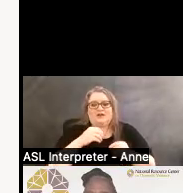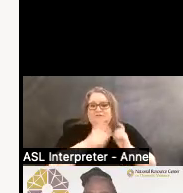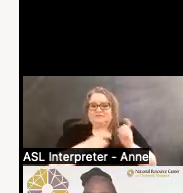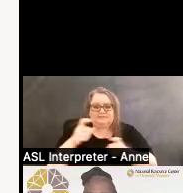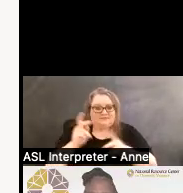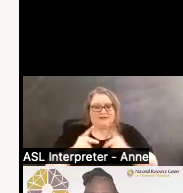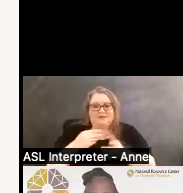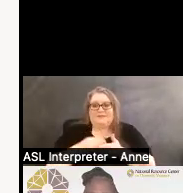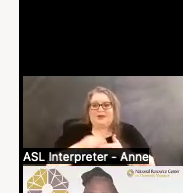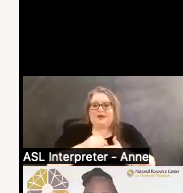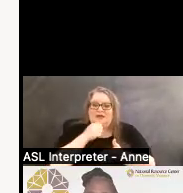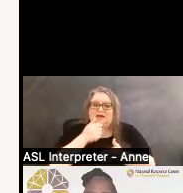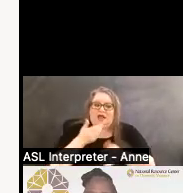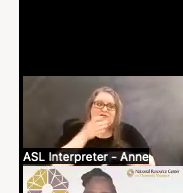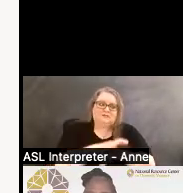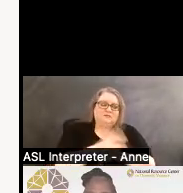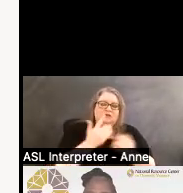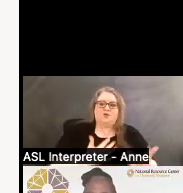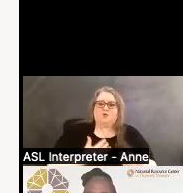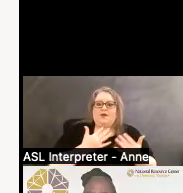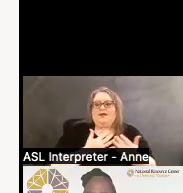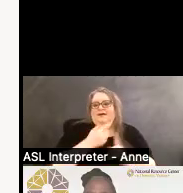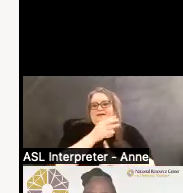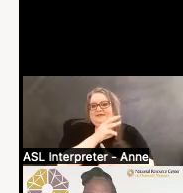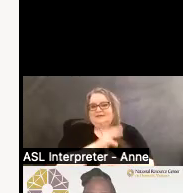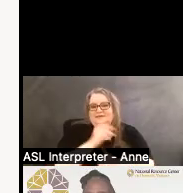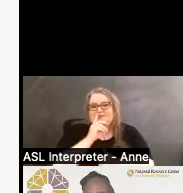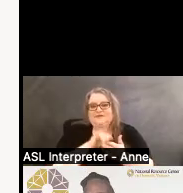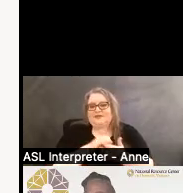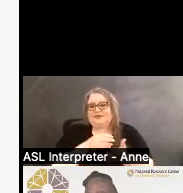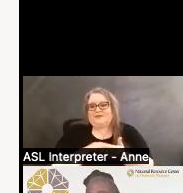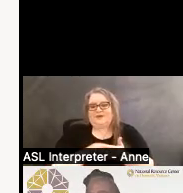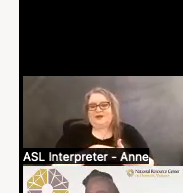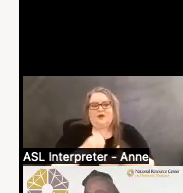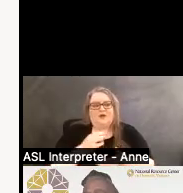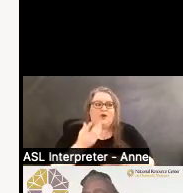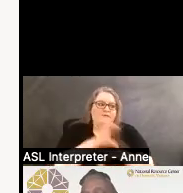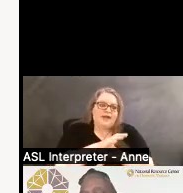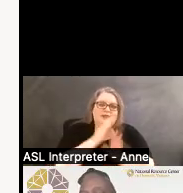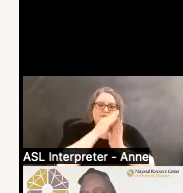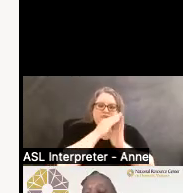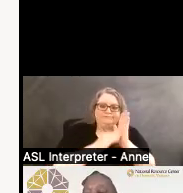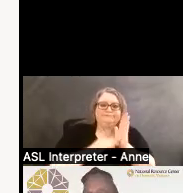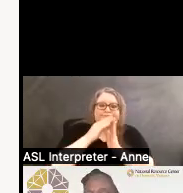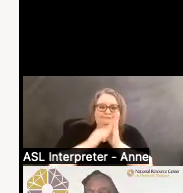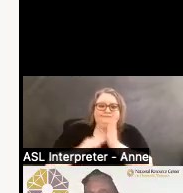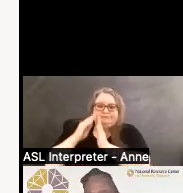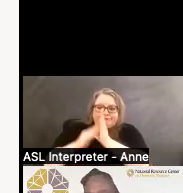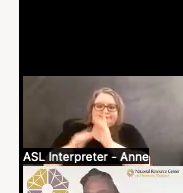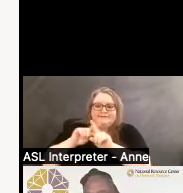make them wait 6 months for it. We're not going to make them fill out 20 different forms and ask